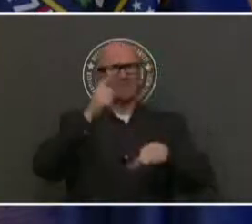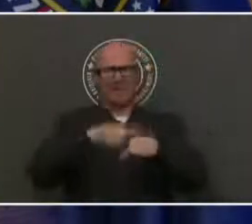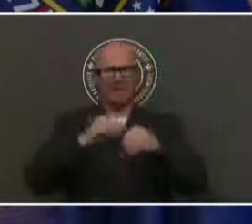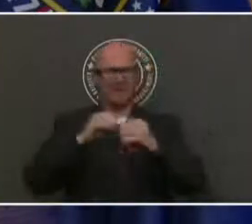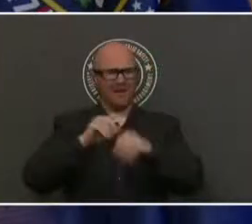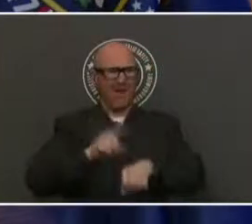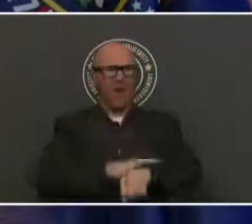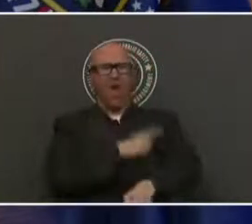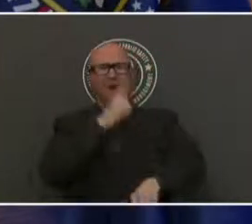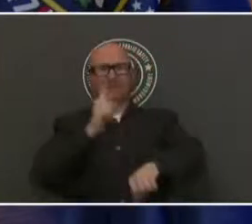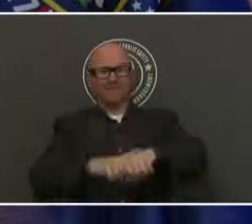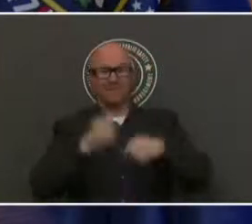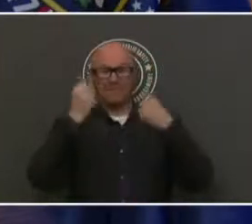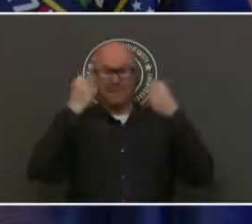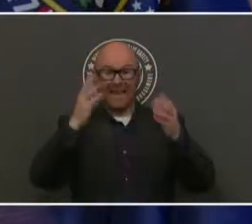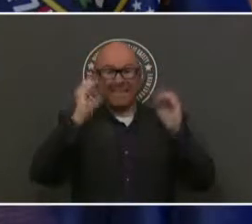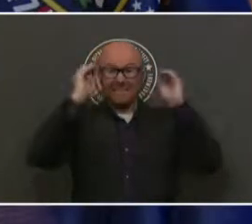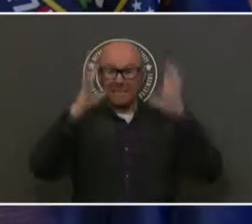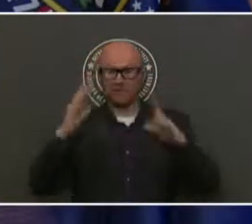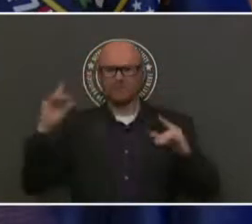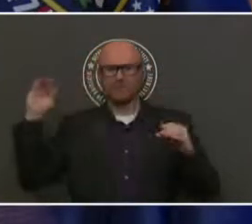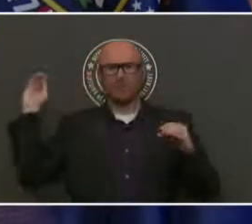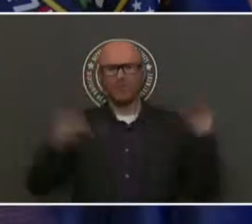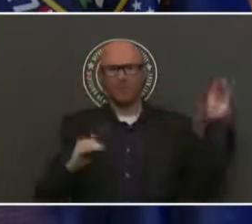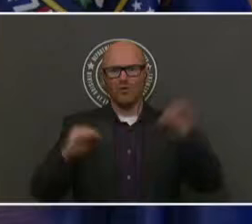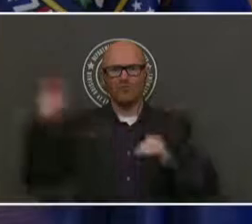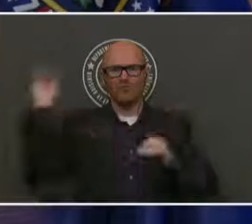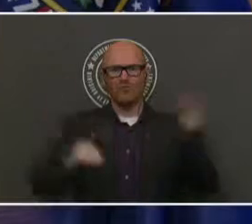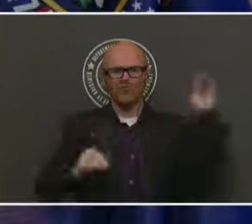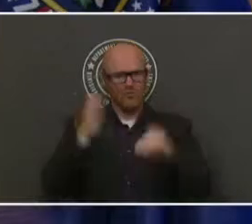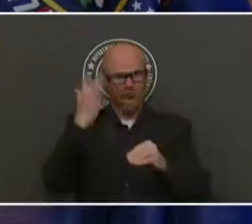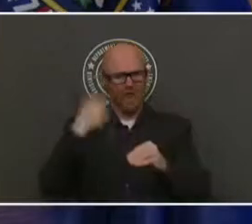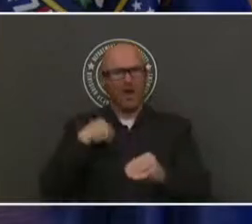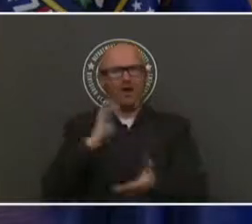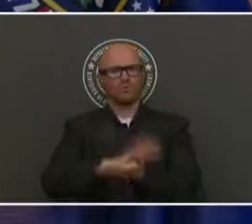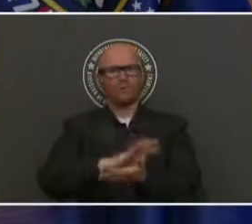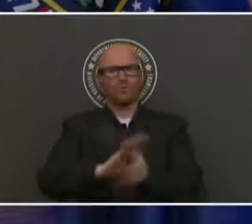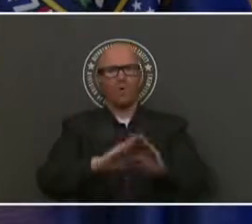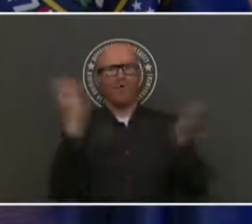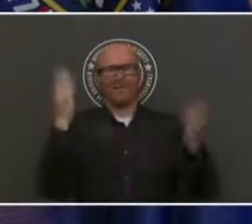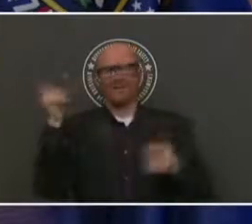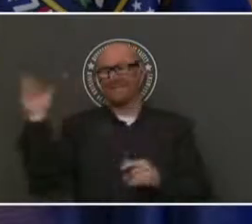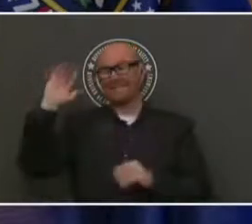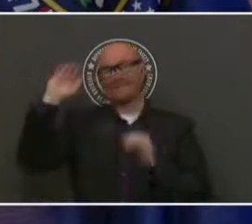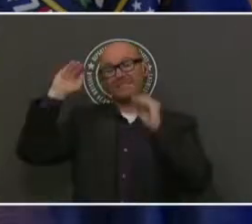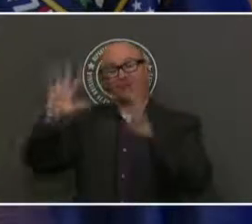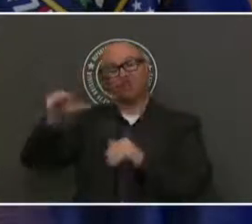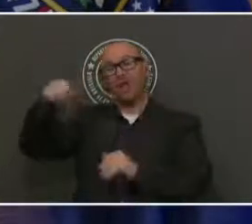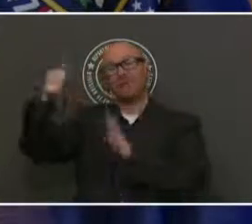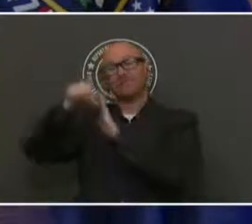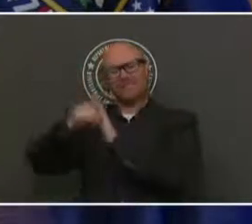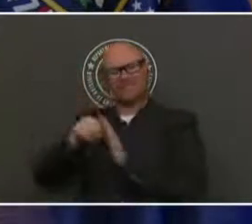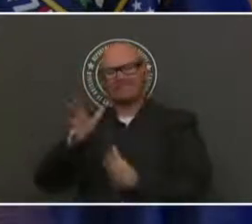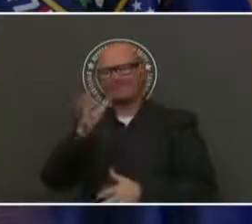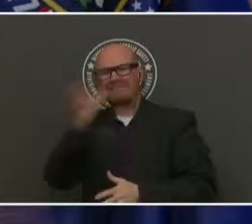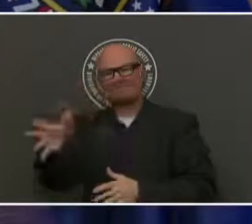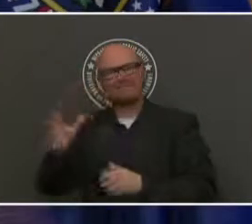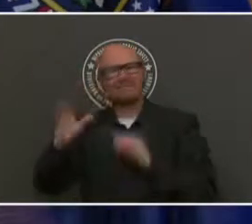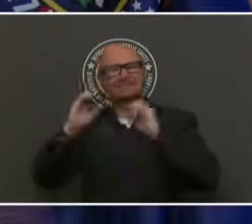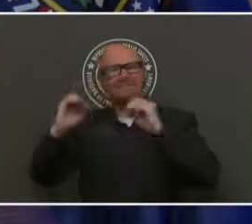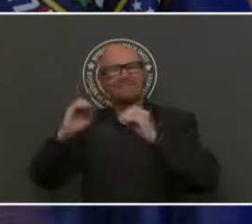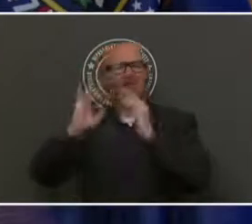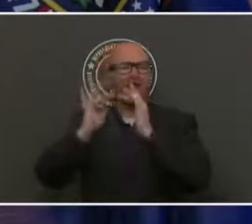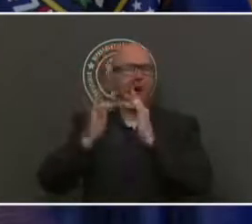other states who are flooding into Utah because we've been able to keep schools open. We've been able to keep students and teachers